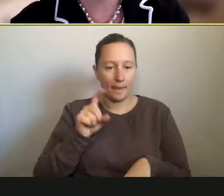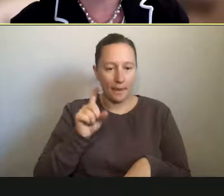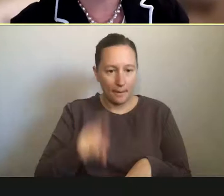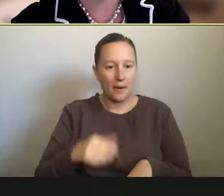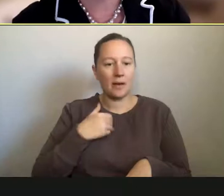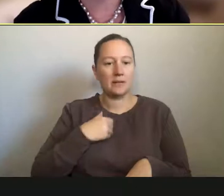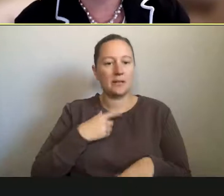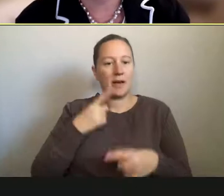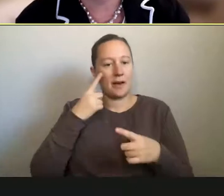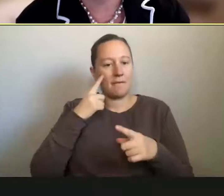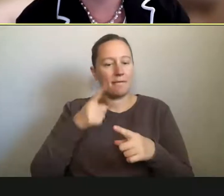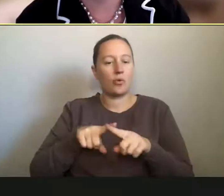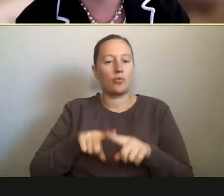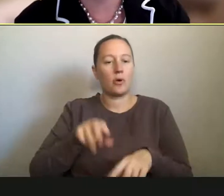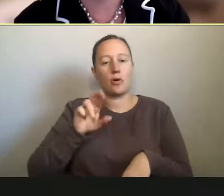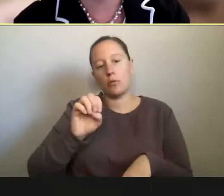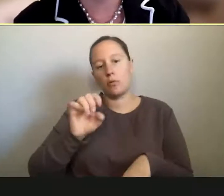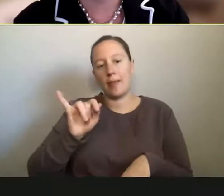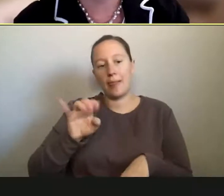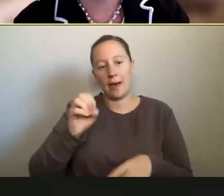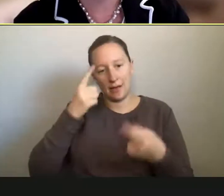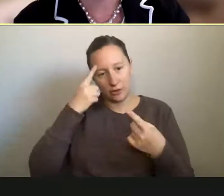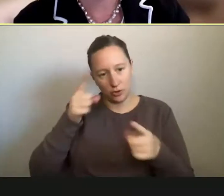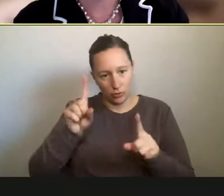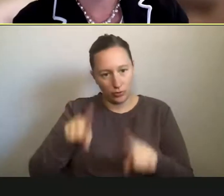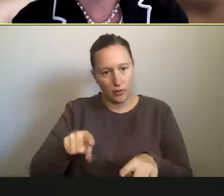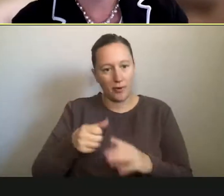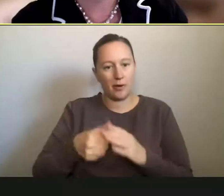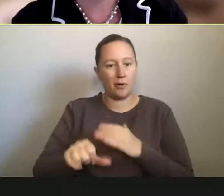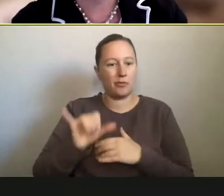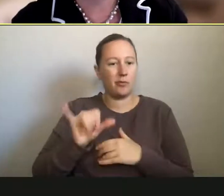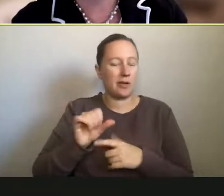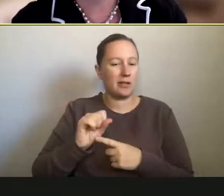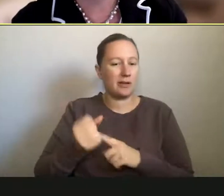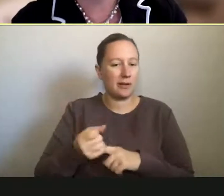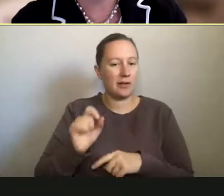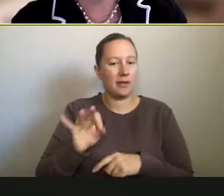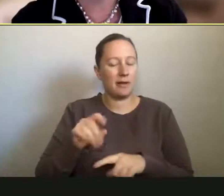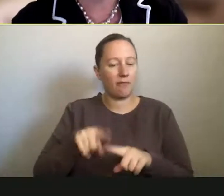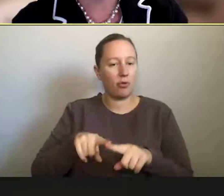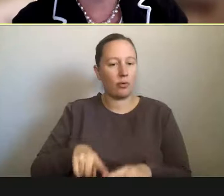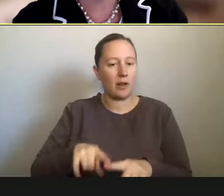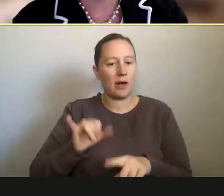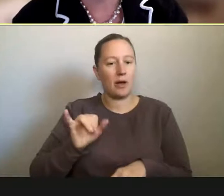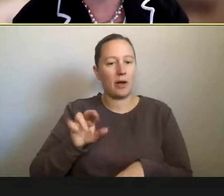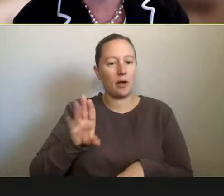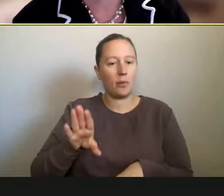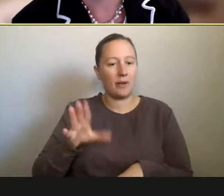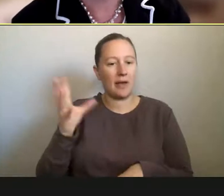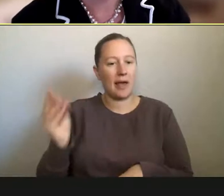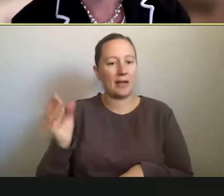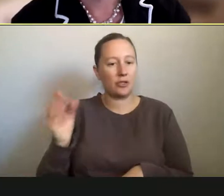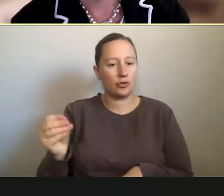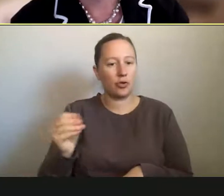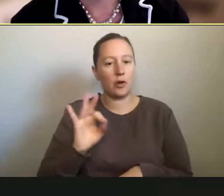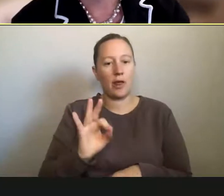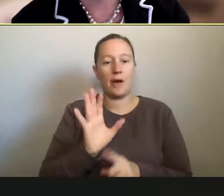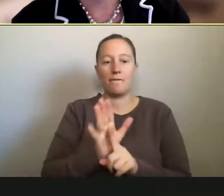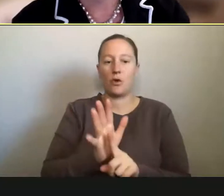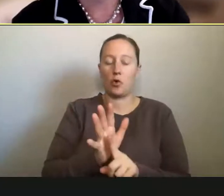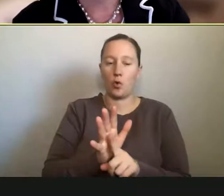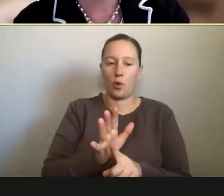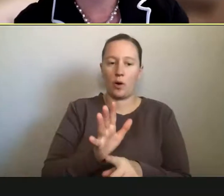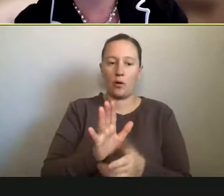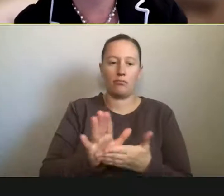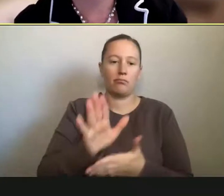agreement in under that scenario if you were going to be relying on an IRB external to your institution. That is